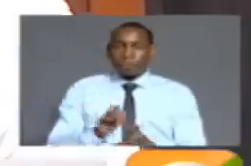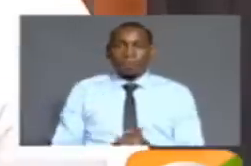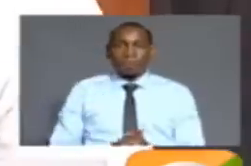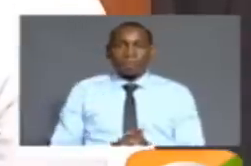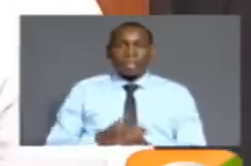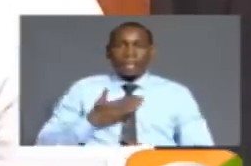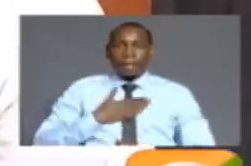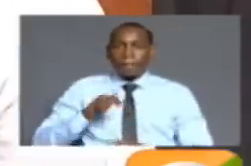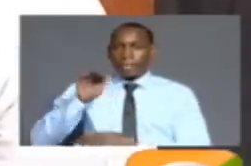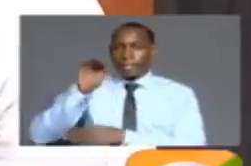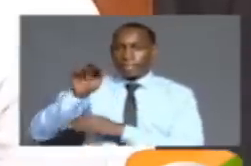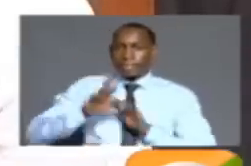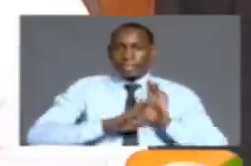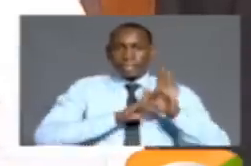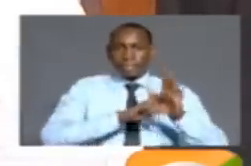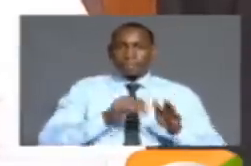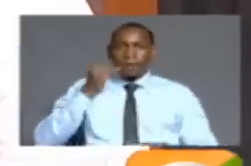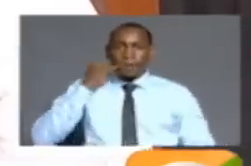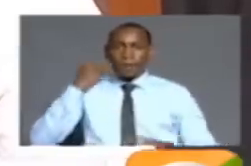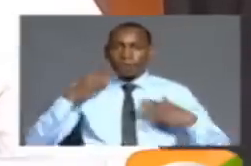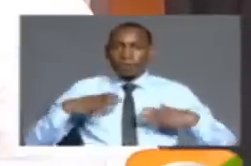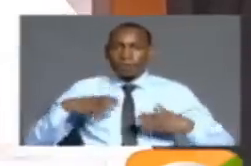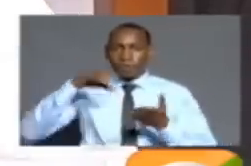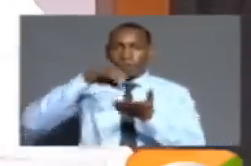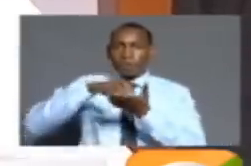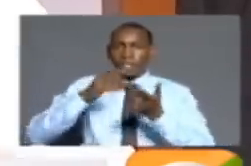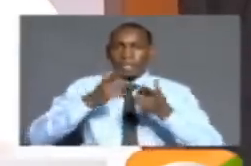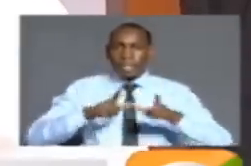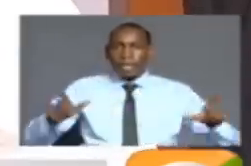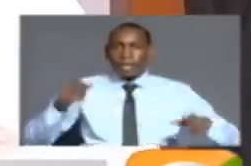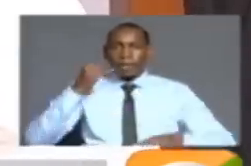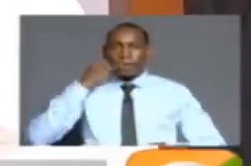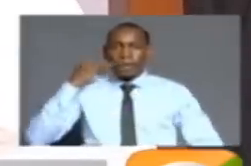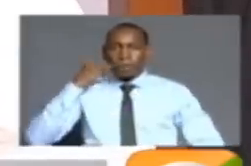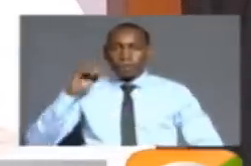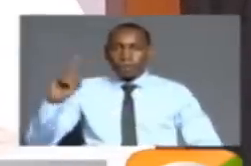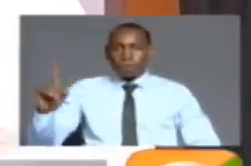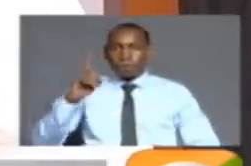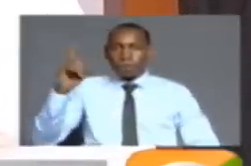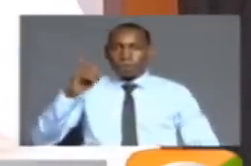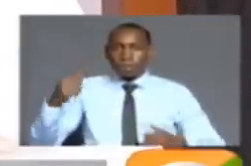Mm-hmm. Please ask on behalf of Nakuru people the state of Lake Nakuru chopper crash